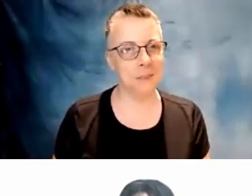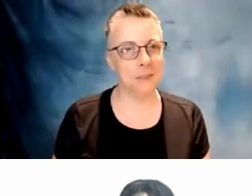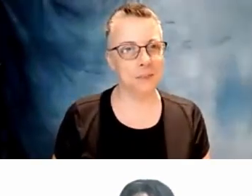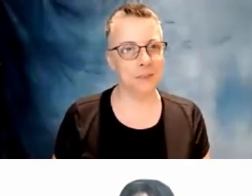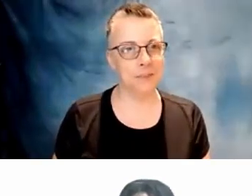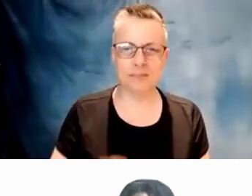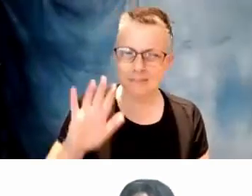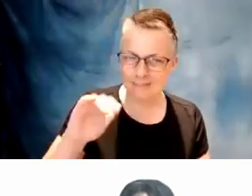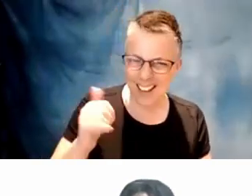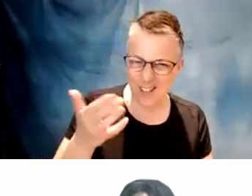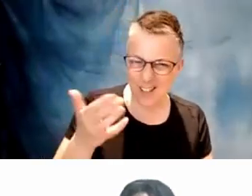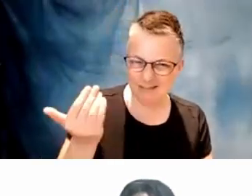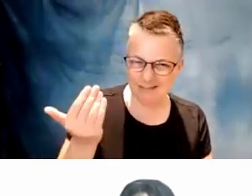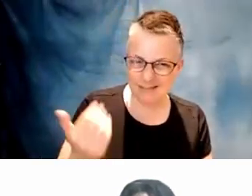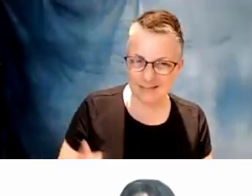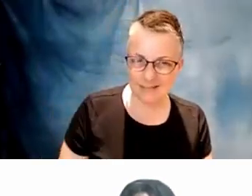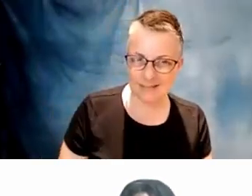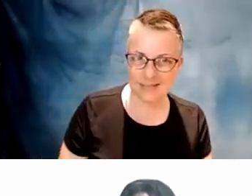In which way?